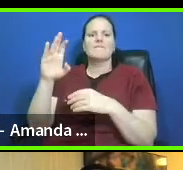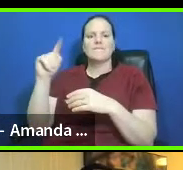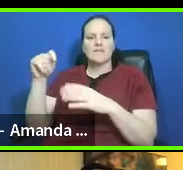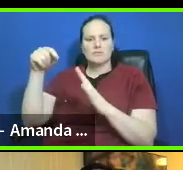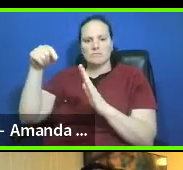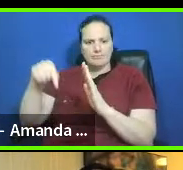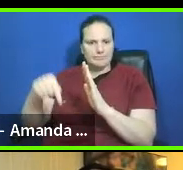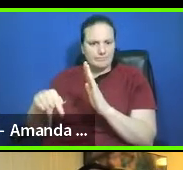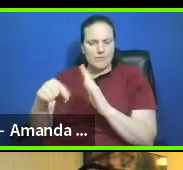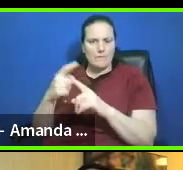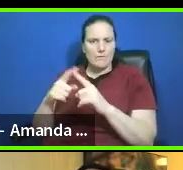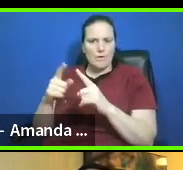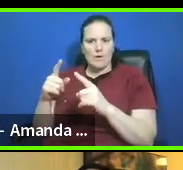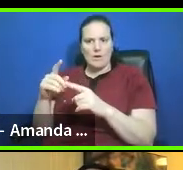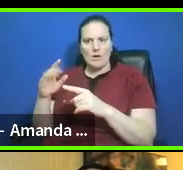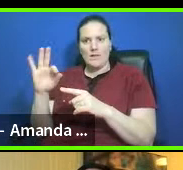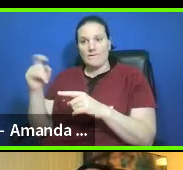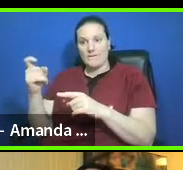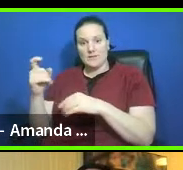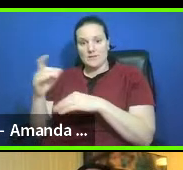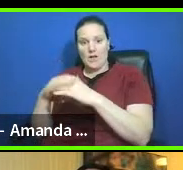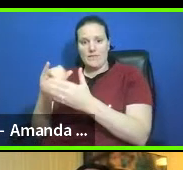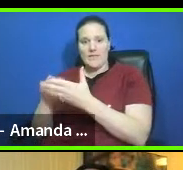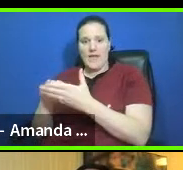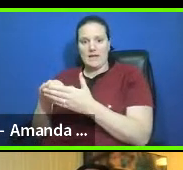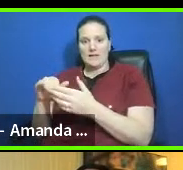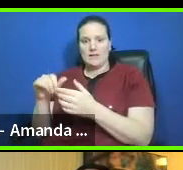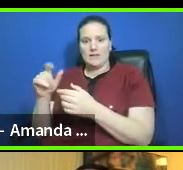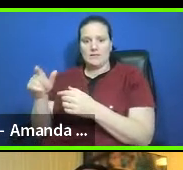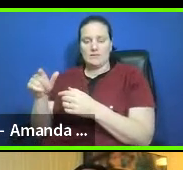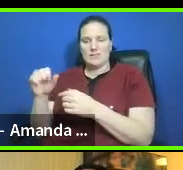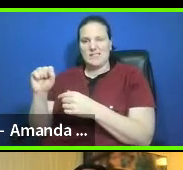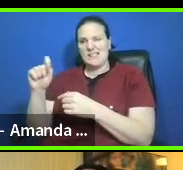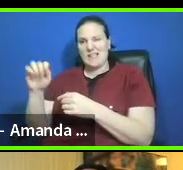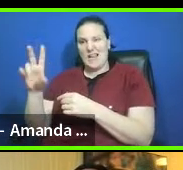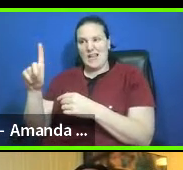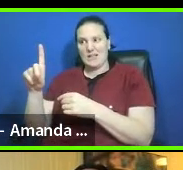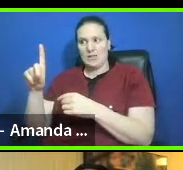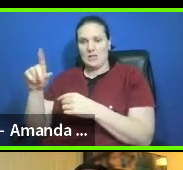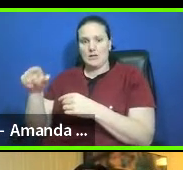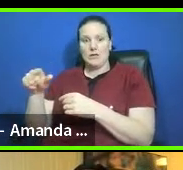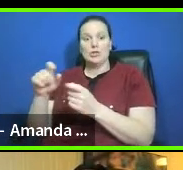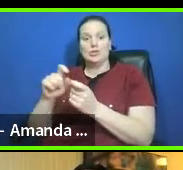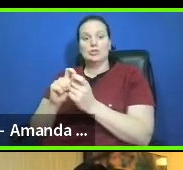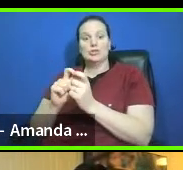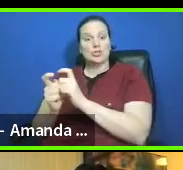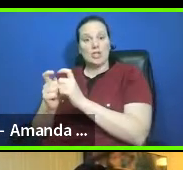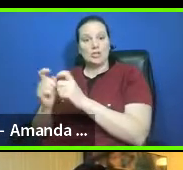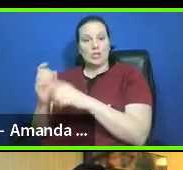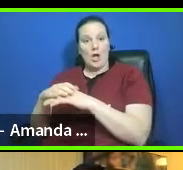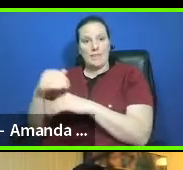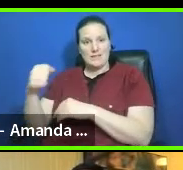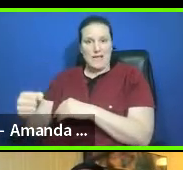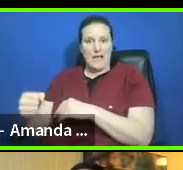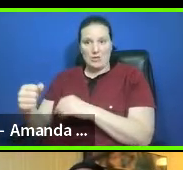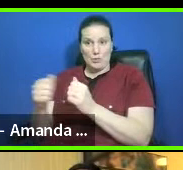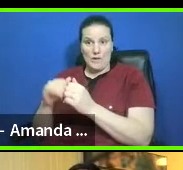would be. Shifting that a bit to the south and having those